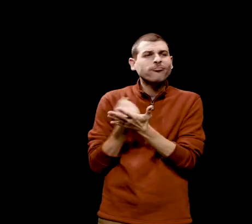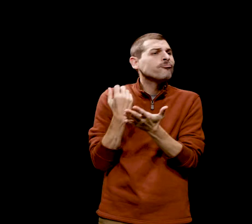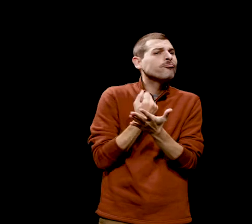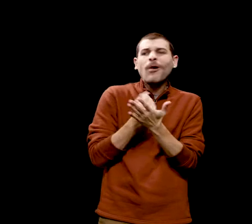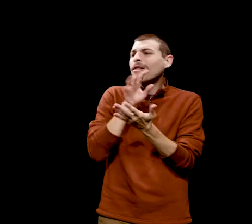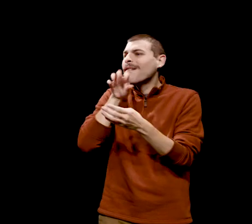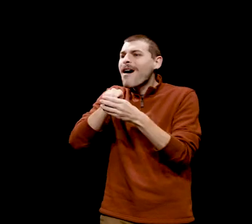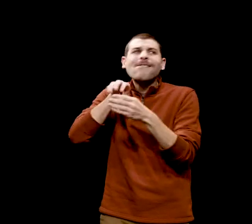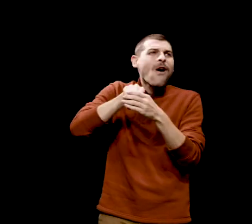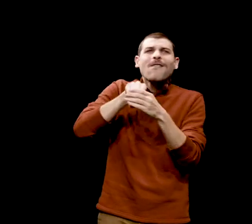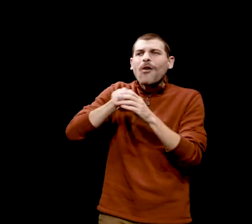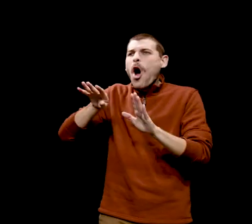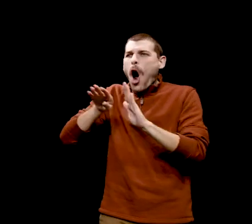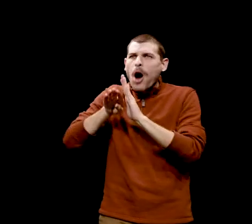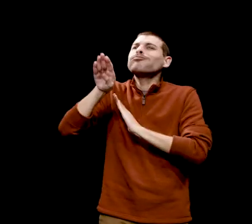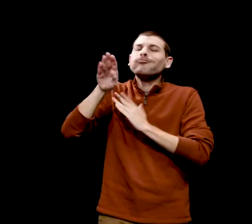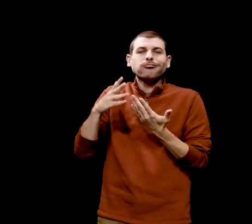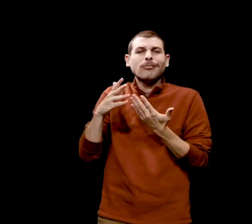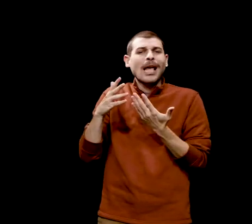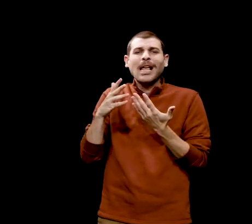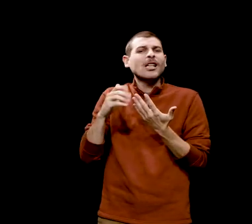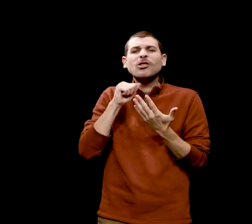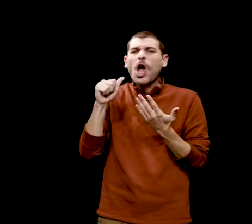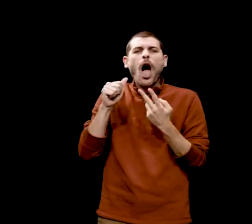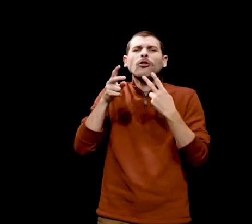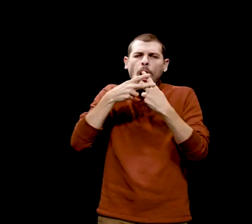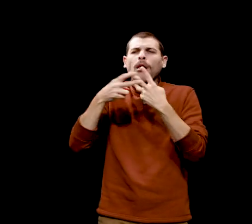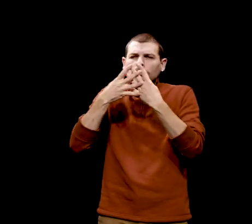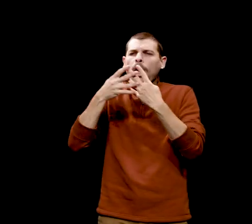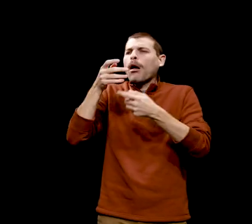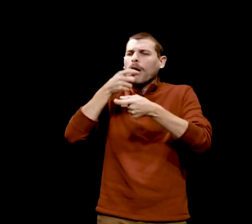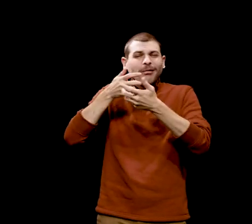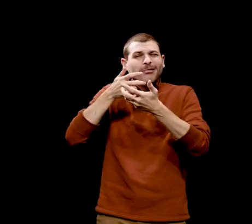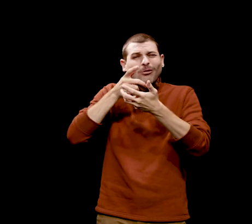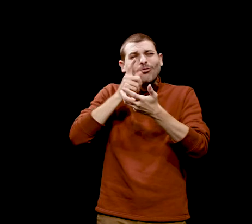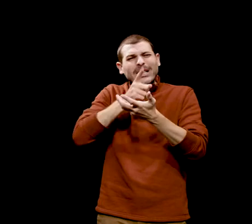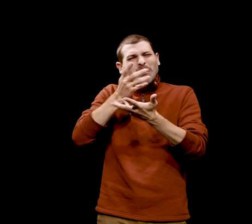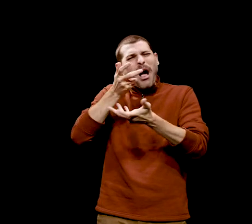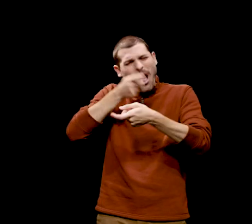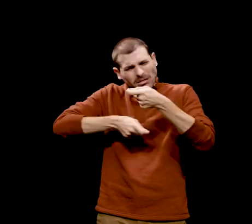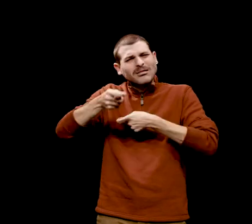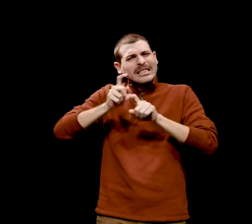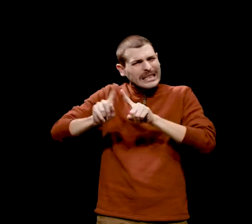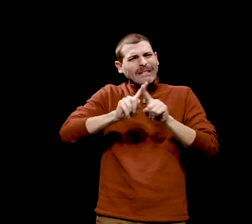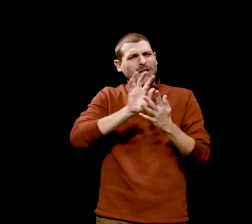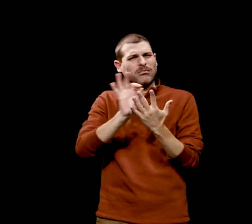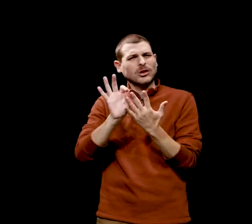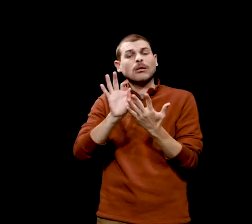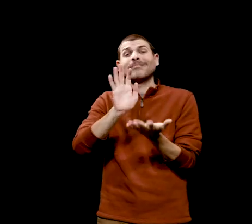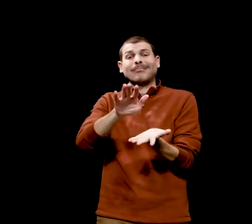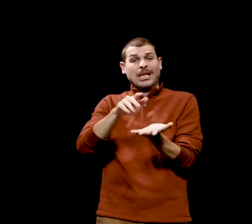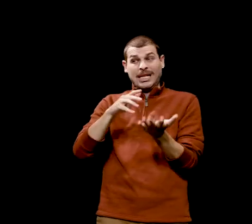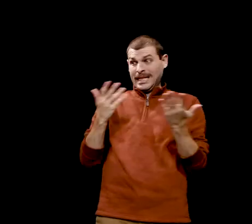and doing everything you can to create alternatives to incarceration. And it's not well known, but I was actually the first jurisdictional leader in the